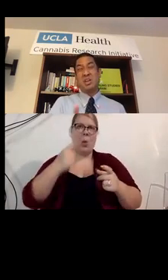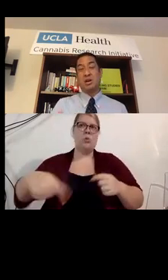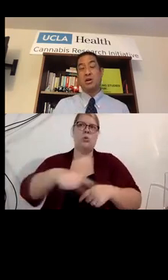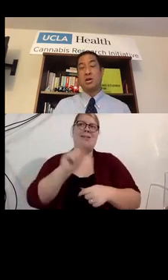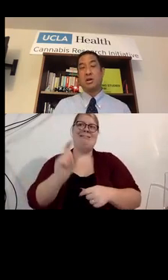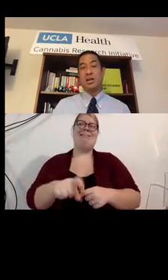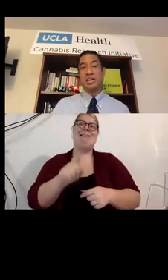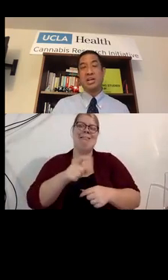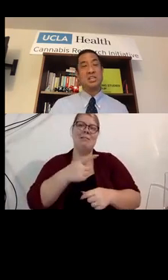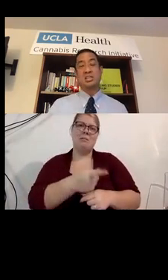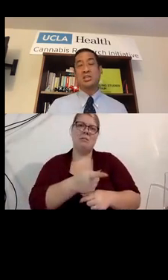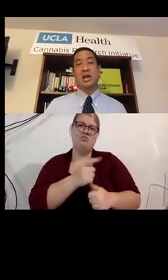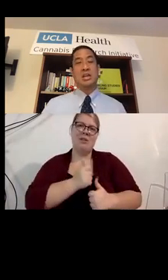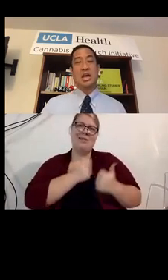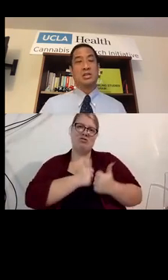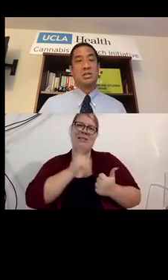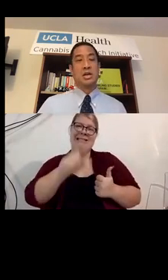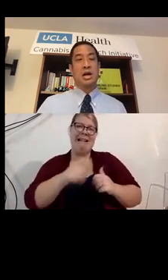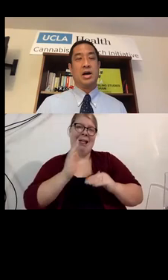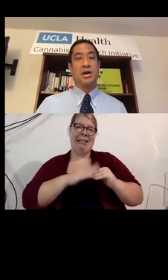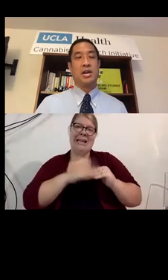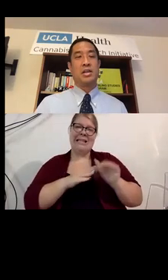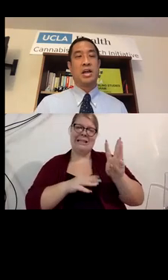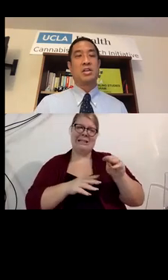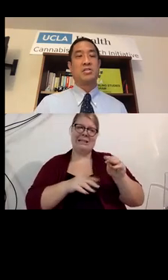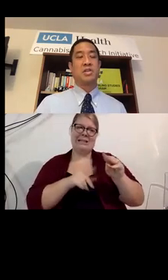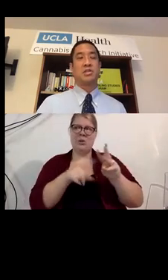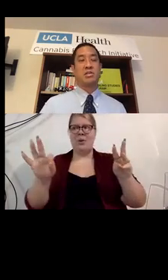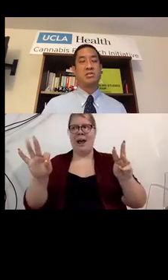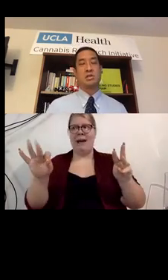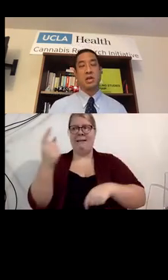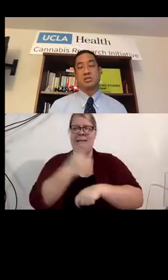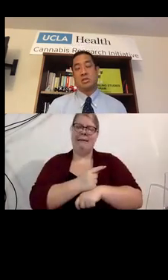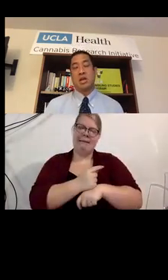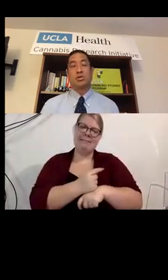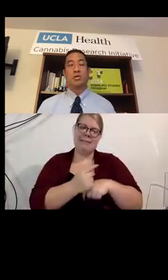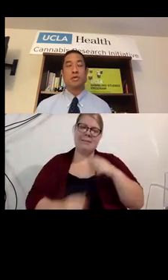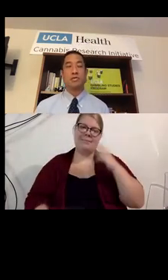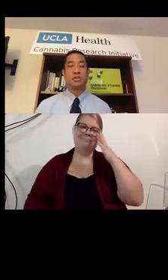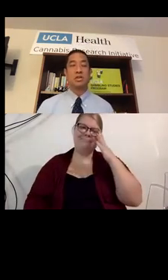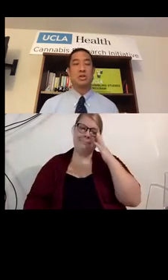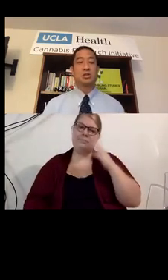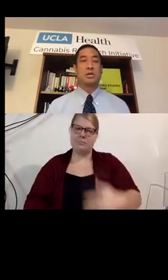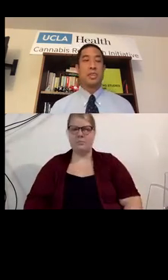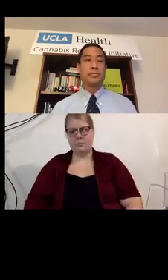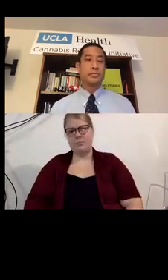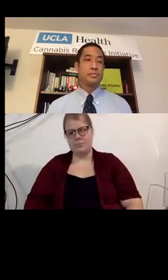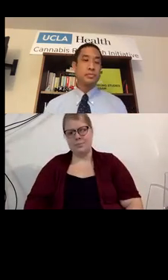be in there at least 60 to 90 days. And I think that's the nature of this